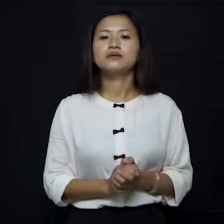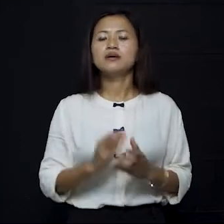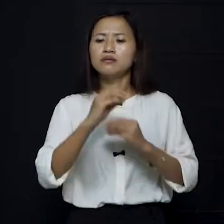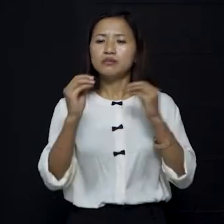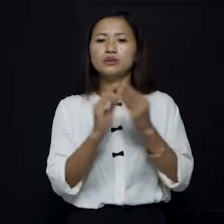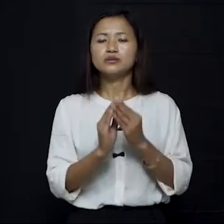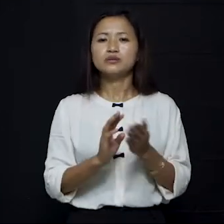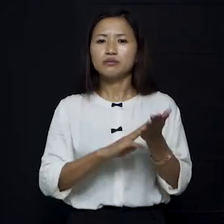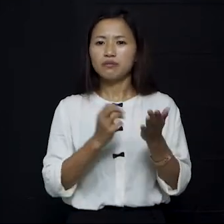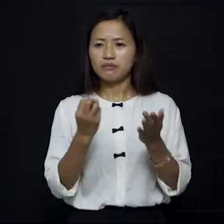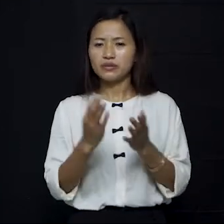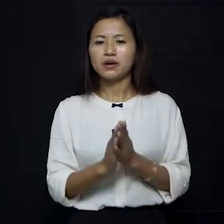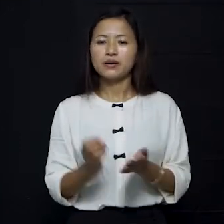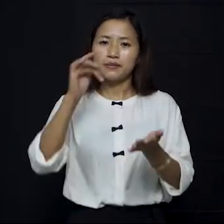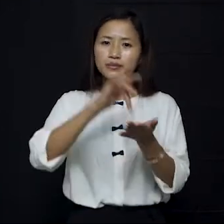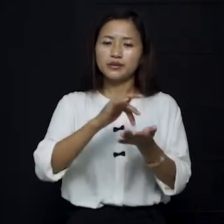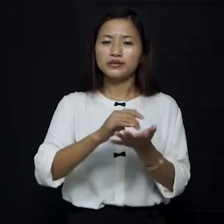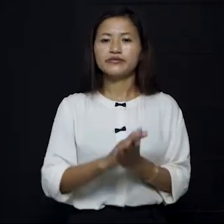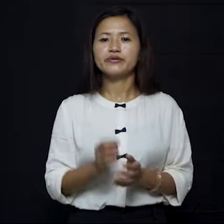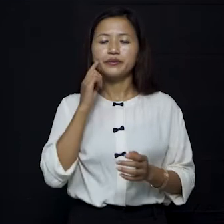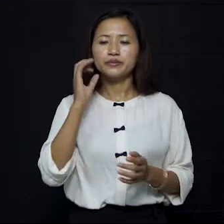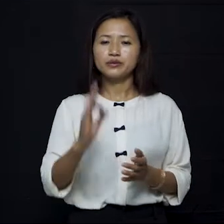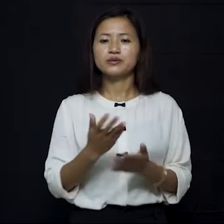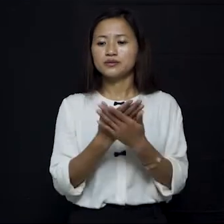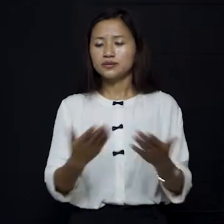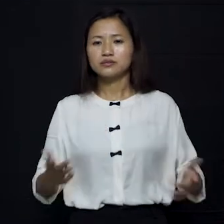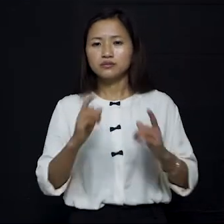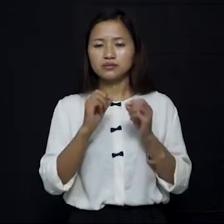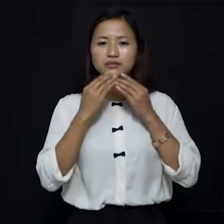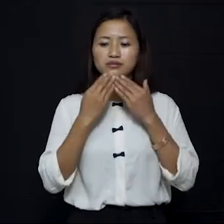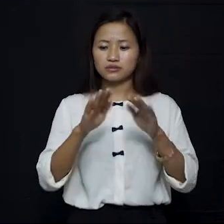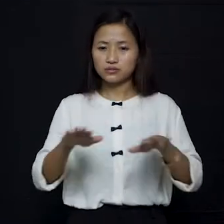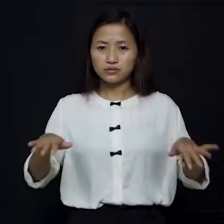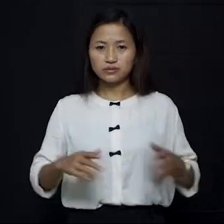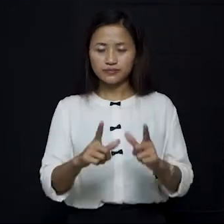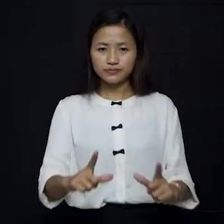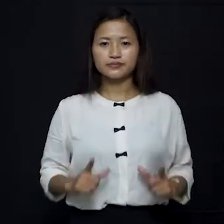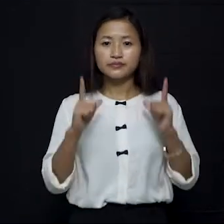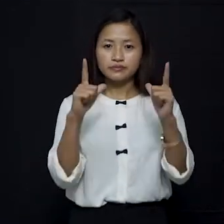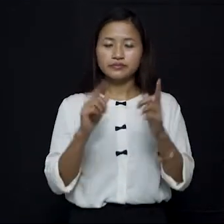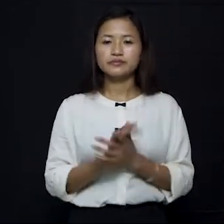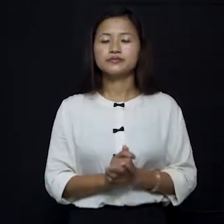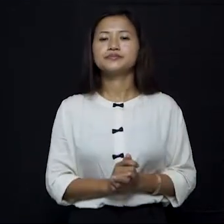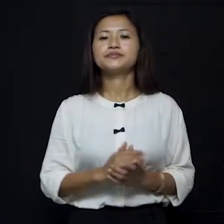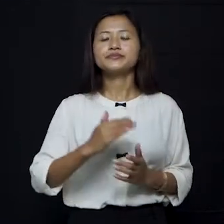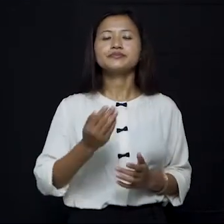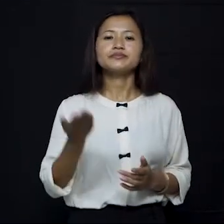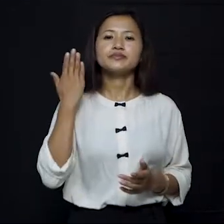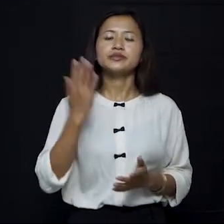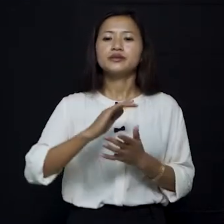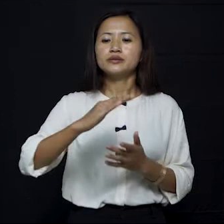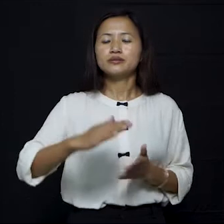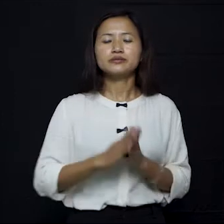about the marks, but that plays a very important thing in a student's life. So in our past perfect tense,